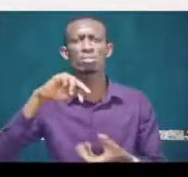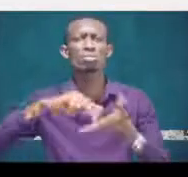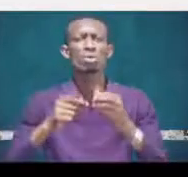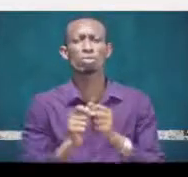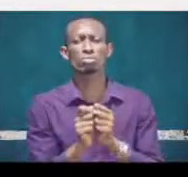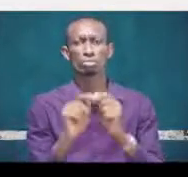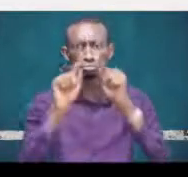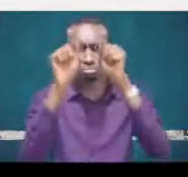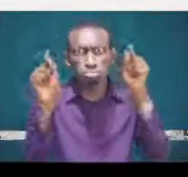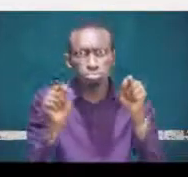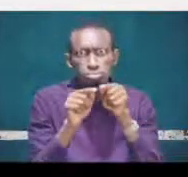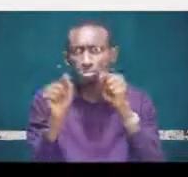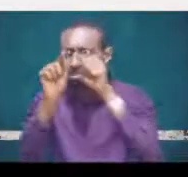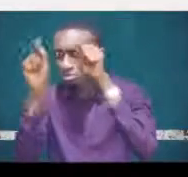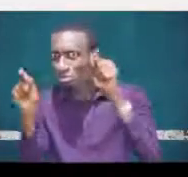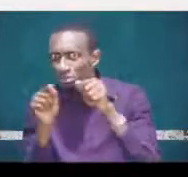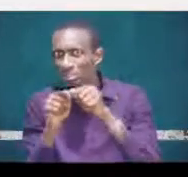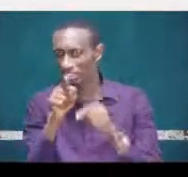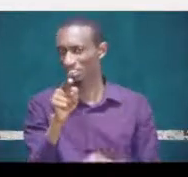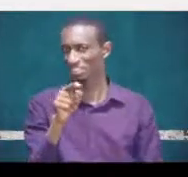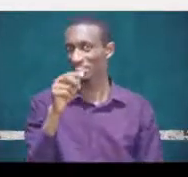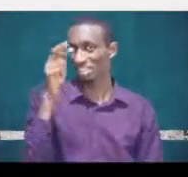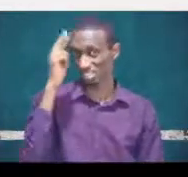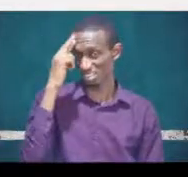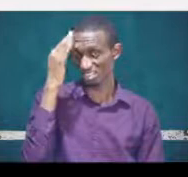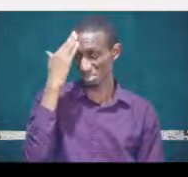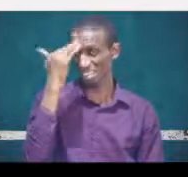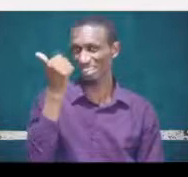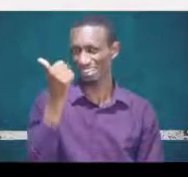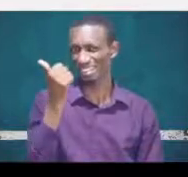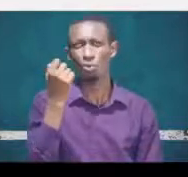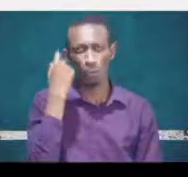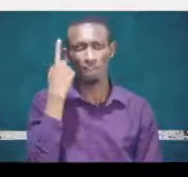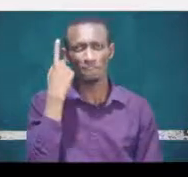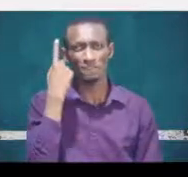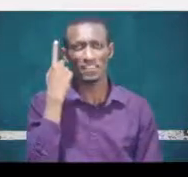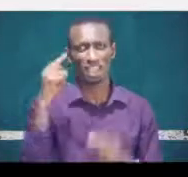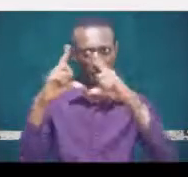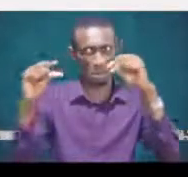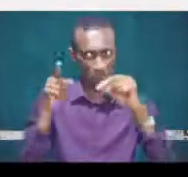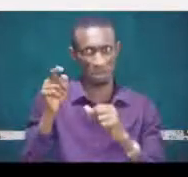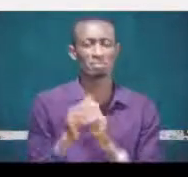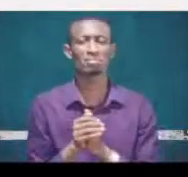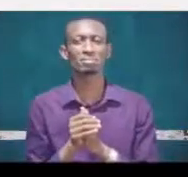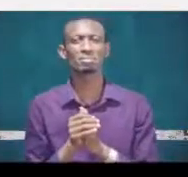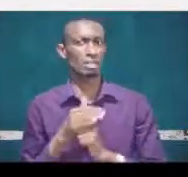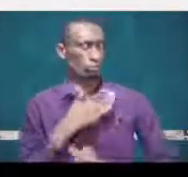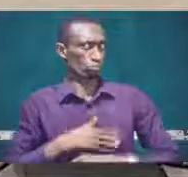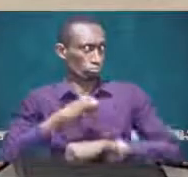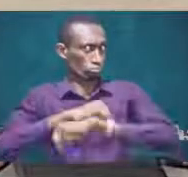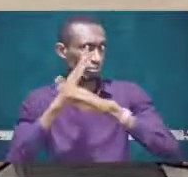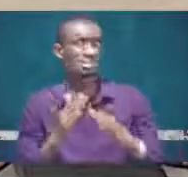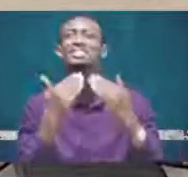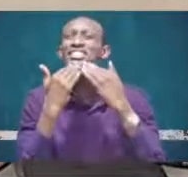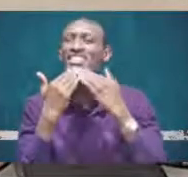cells. So make sure you have mastered those terms. Dear students, thank you very